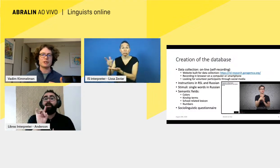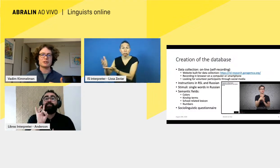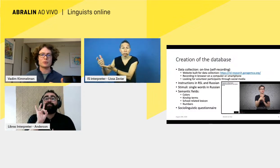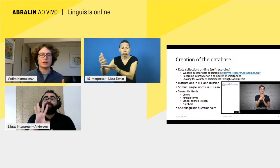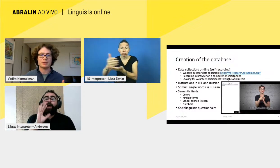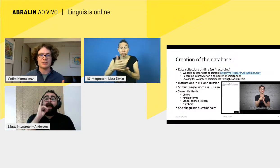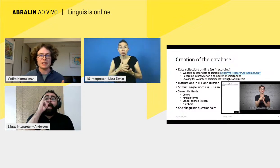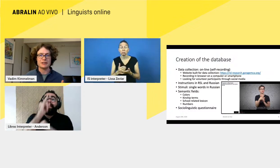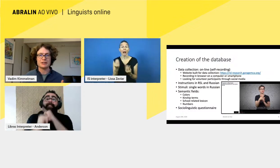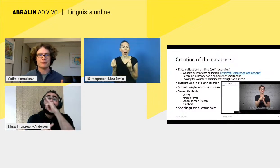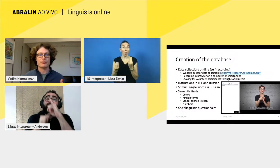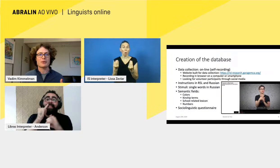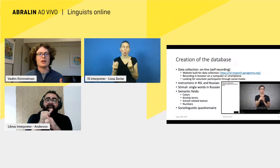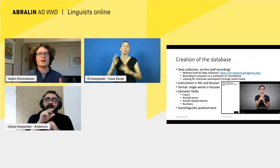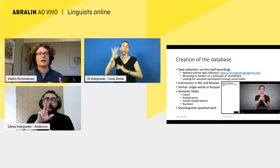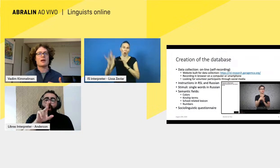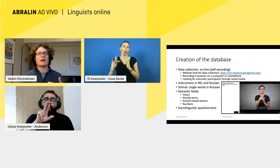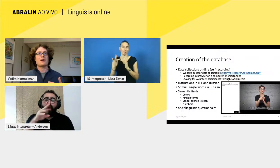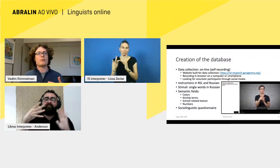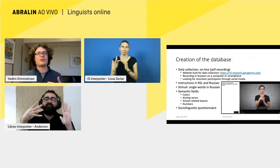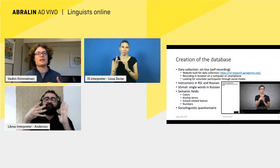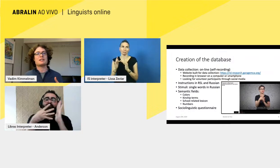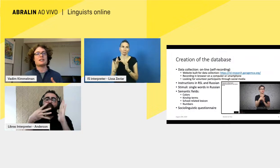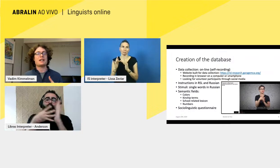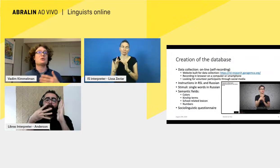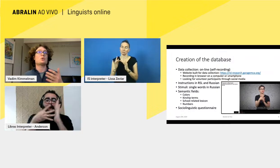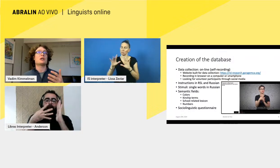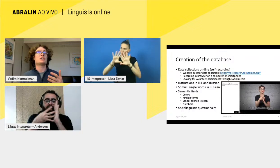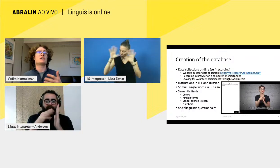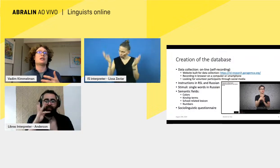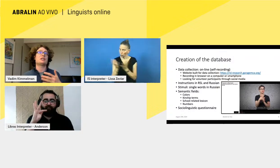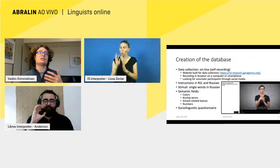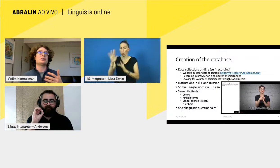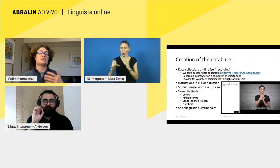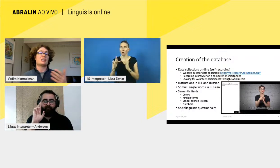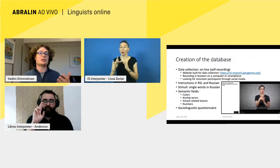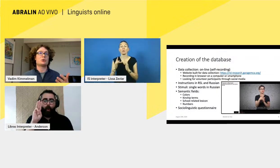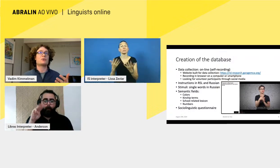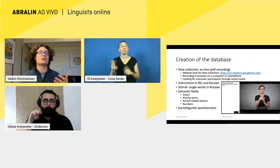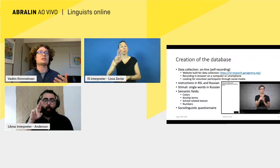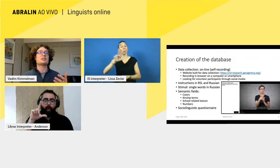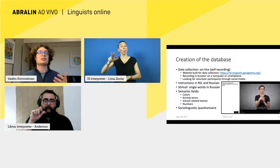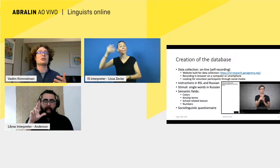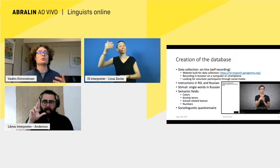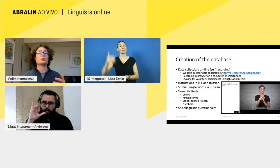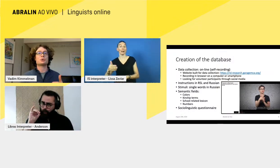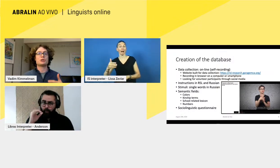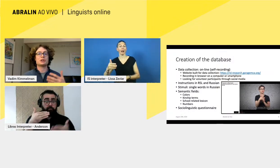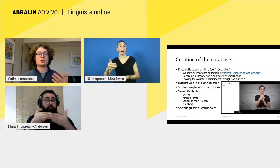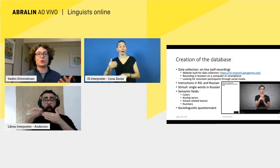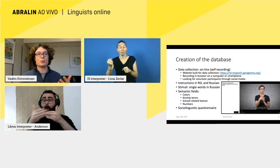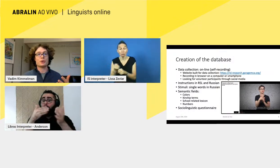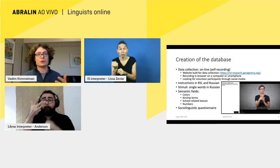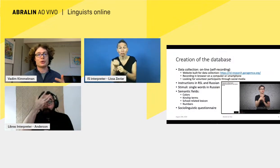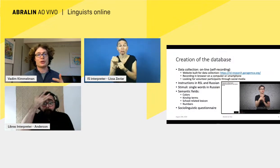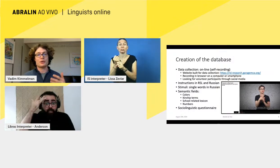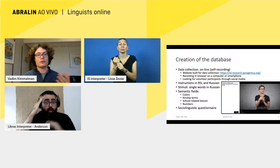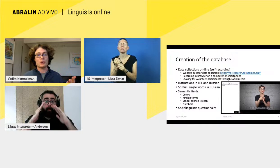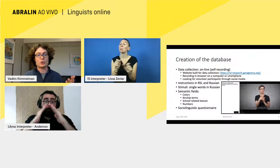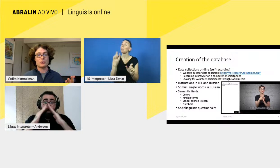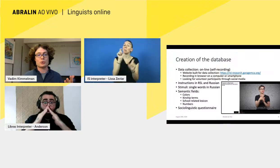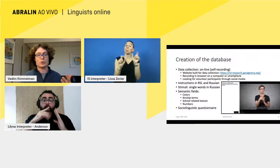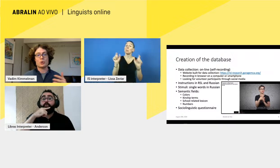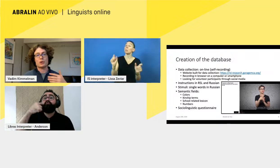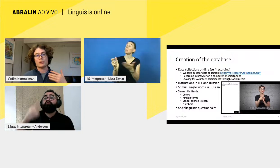So we built a website that anyone, any signer of Russian Sign Language could just open on